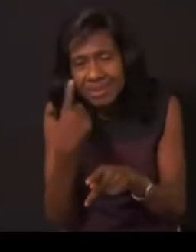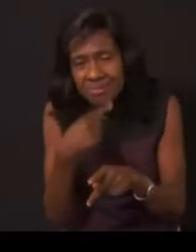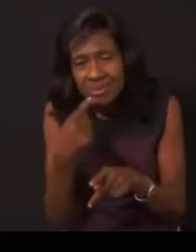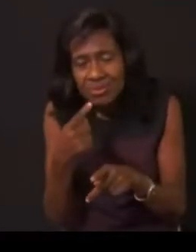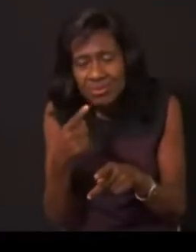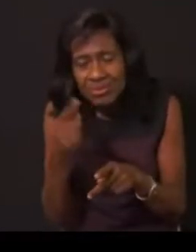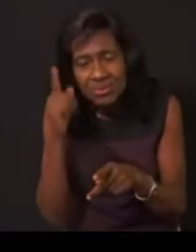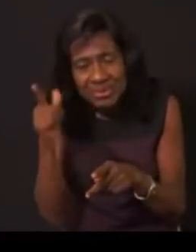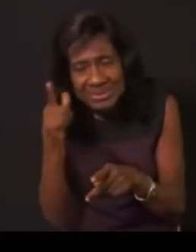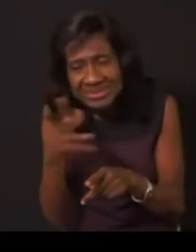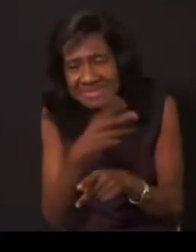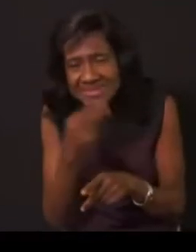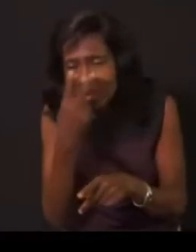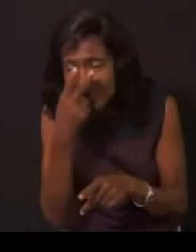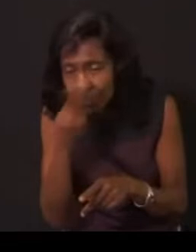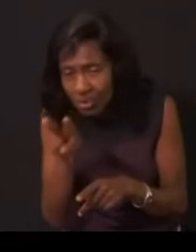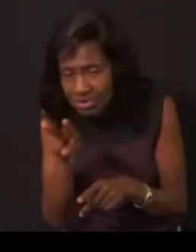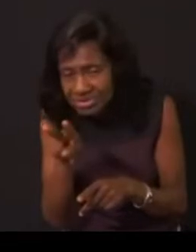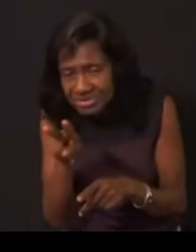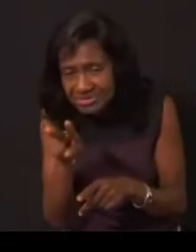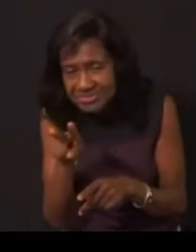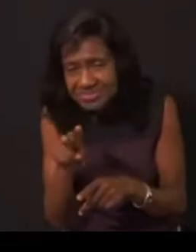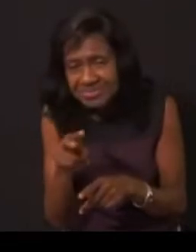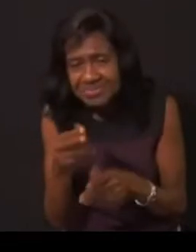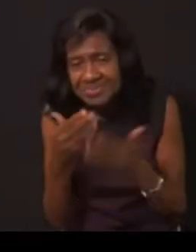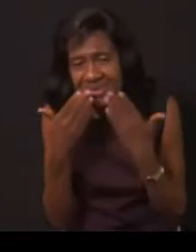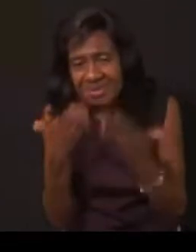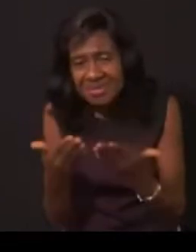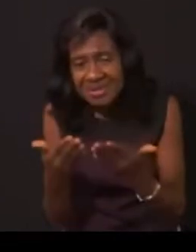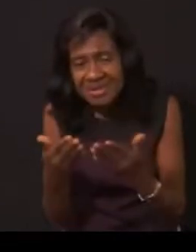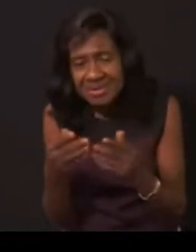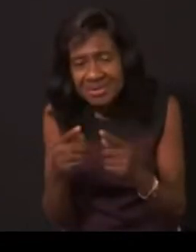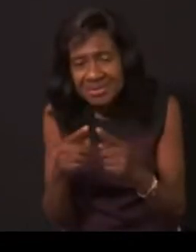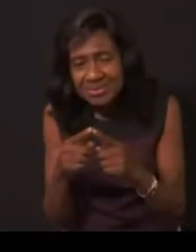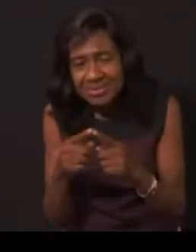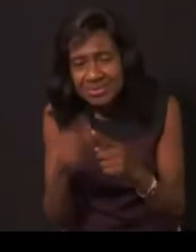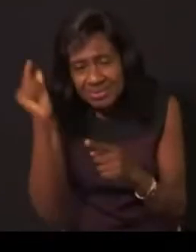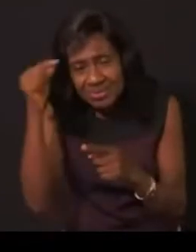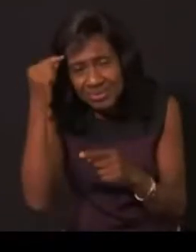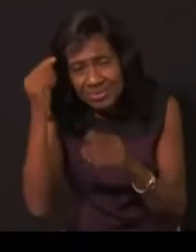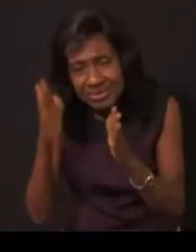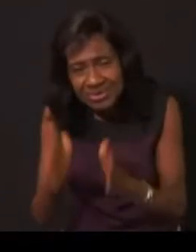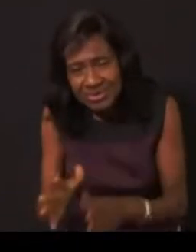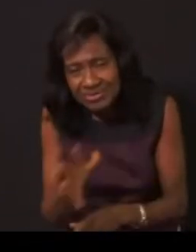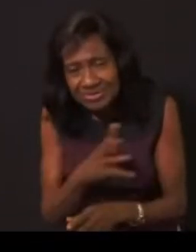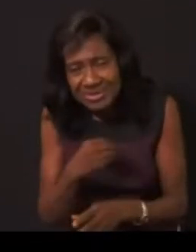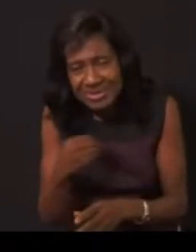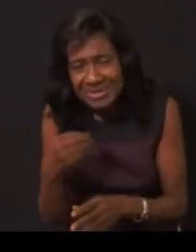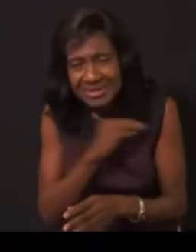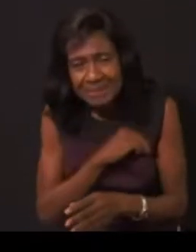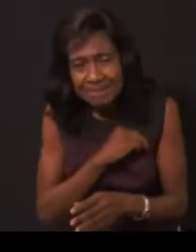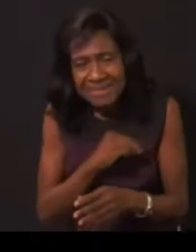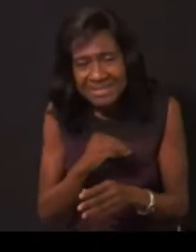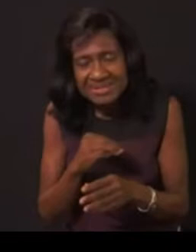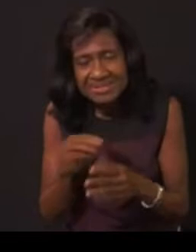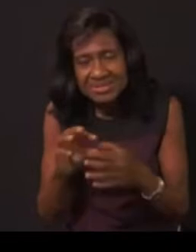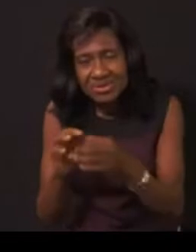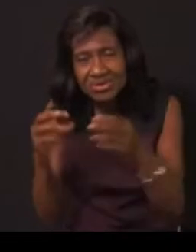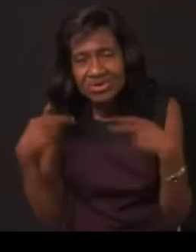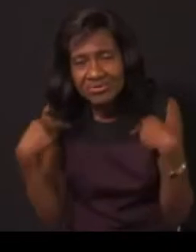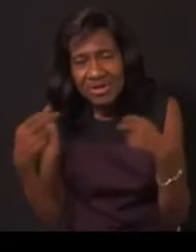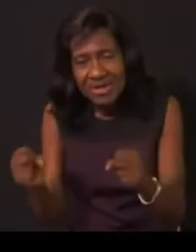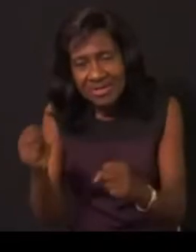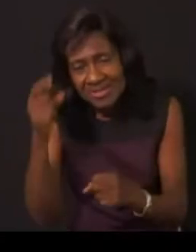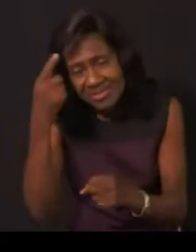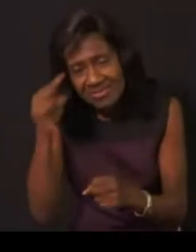tuned in, who have been listening and watching, and I want to say thank you to His Excellency and my colleague Minister Turner